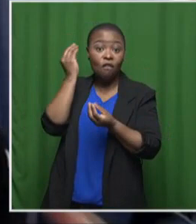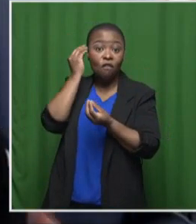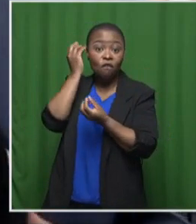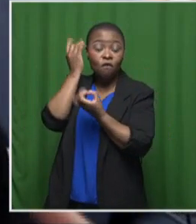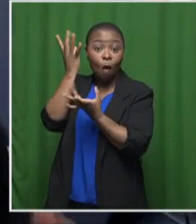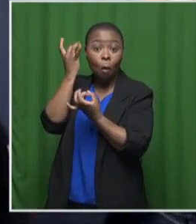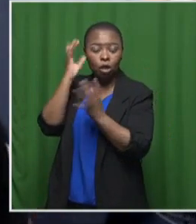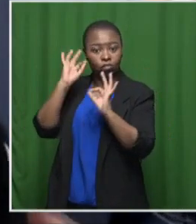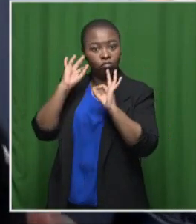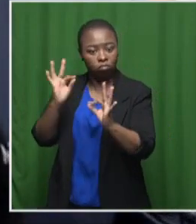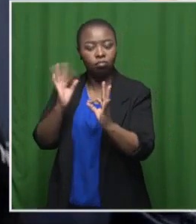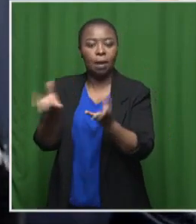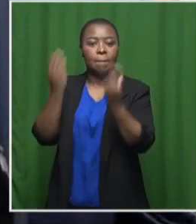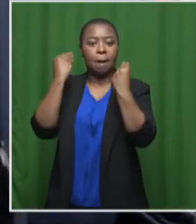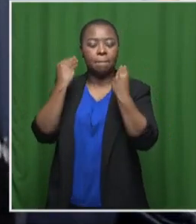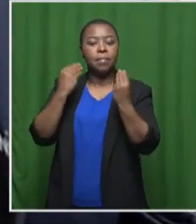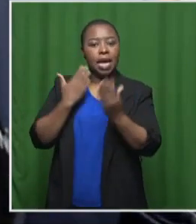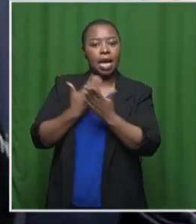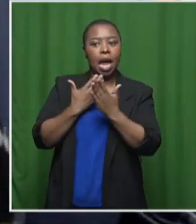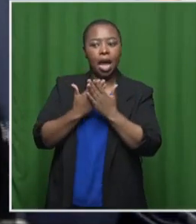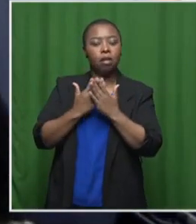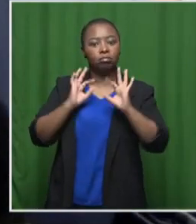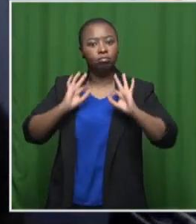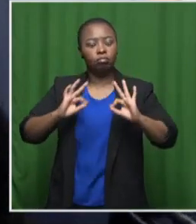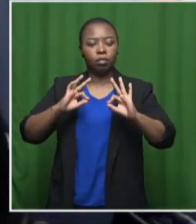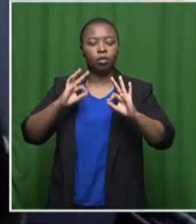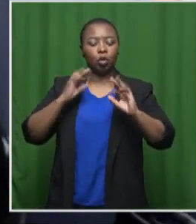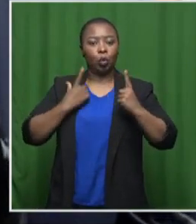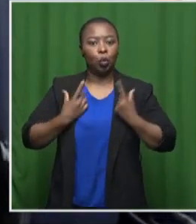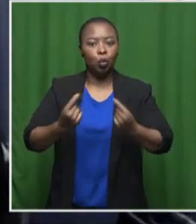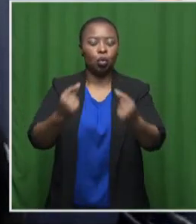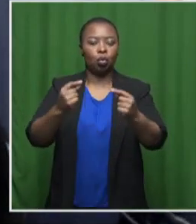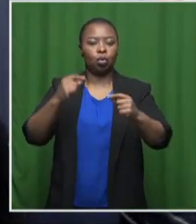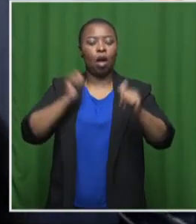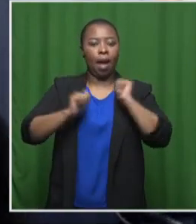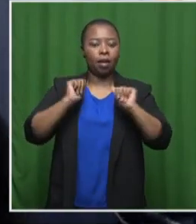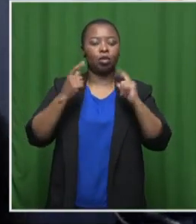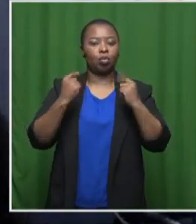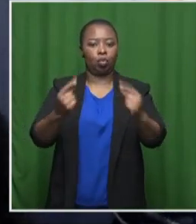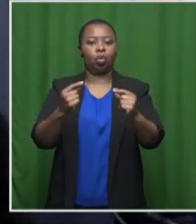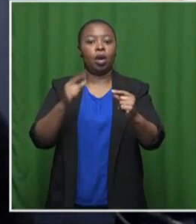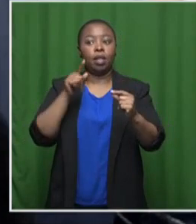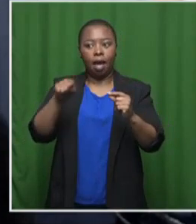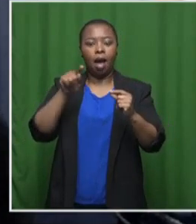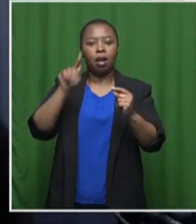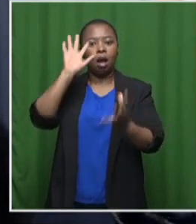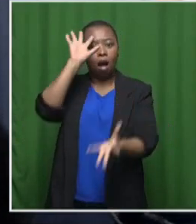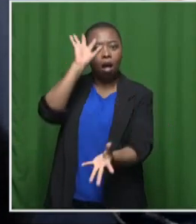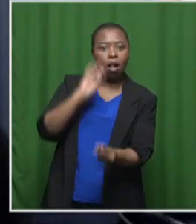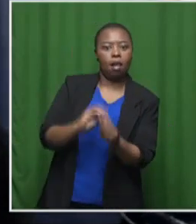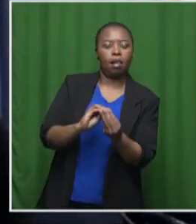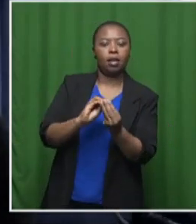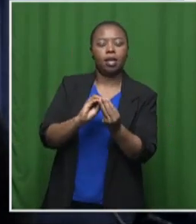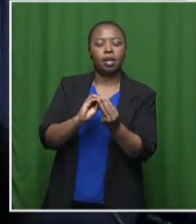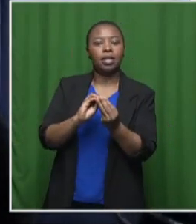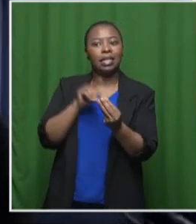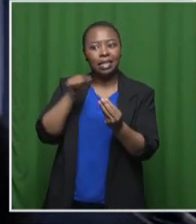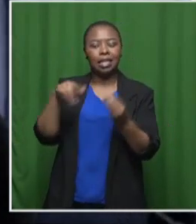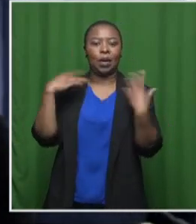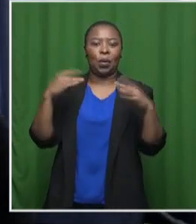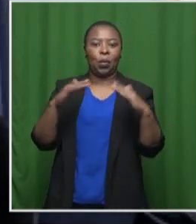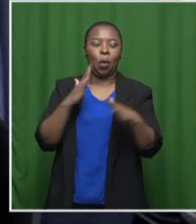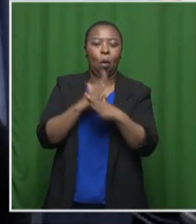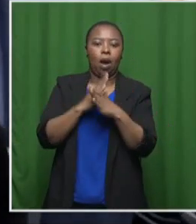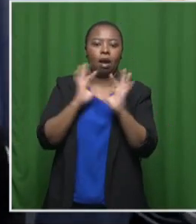much more ability to act and to be effective, that's when you will really start to see the compound effect of all of this investment. So when you